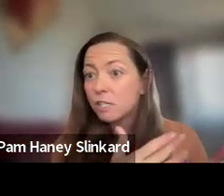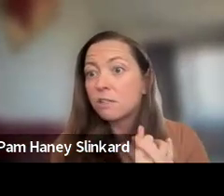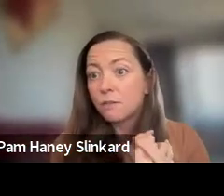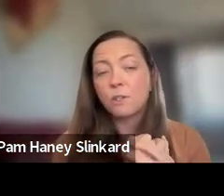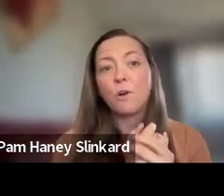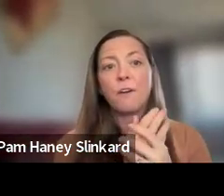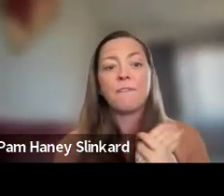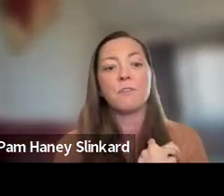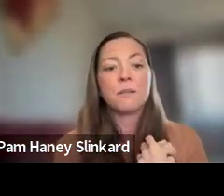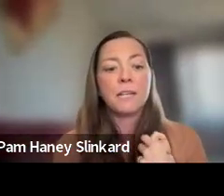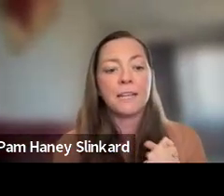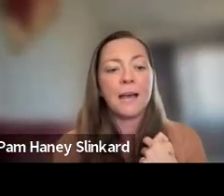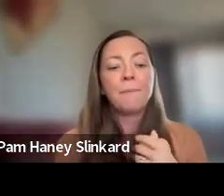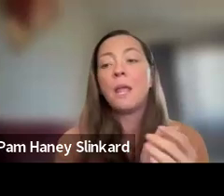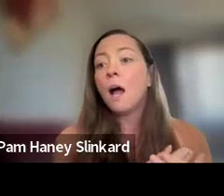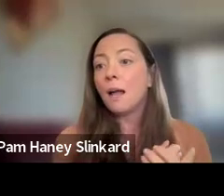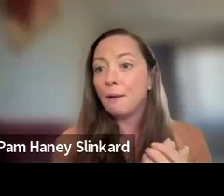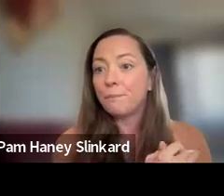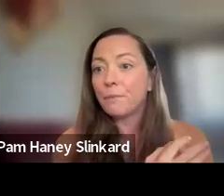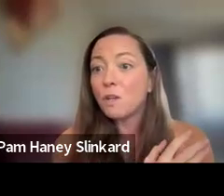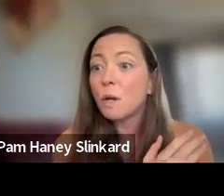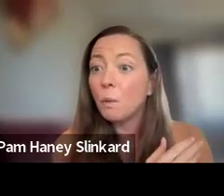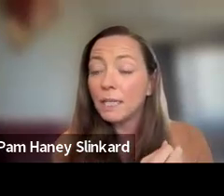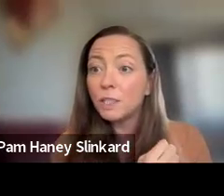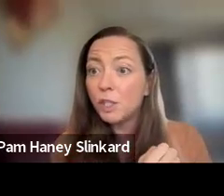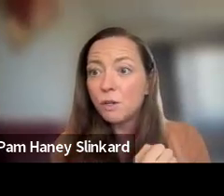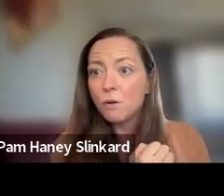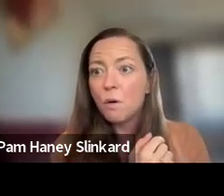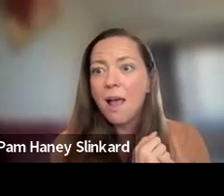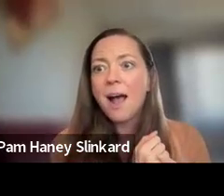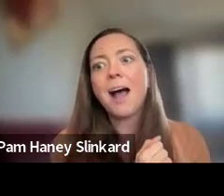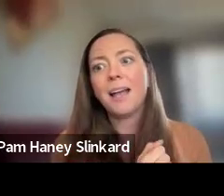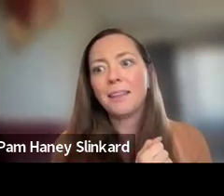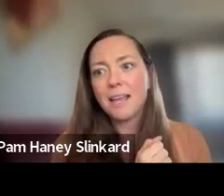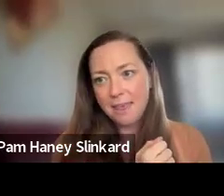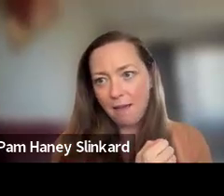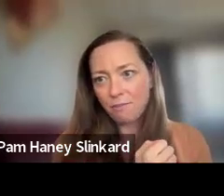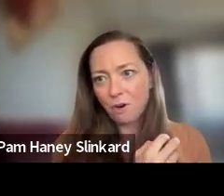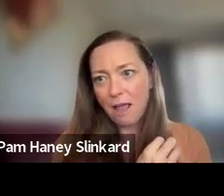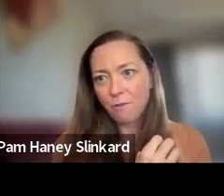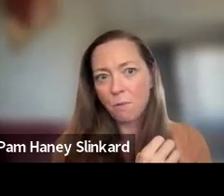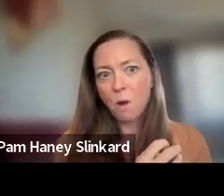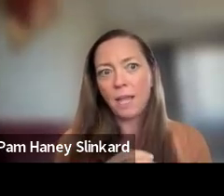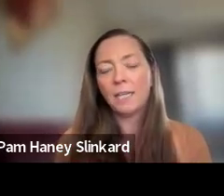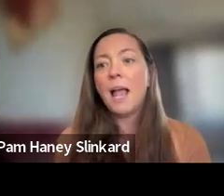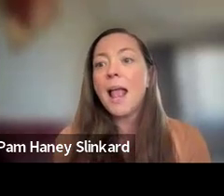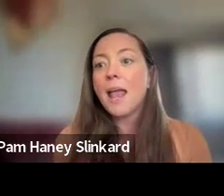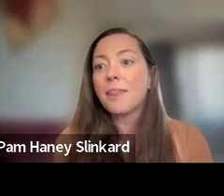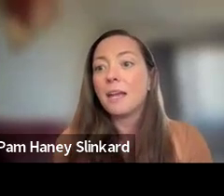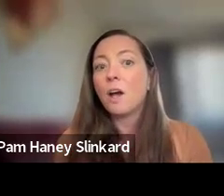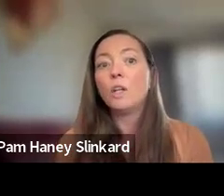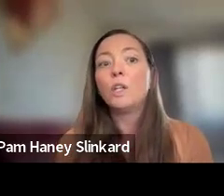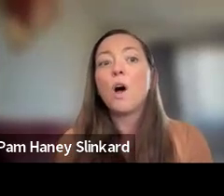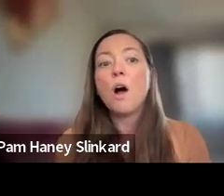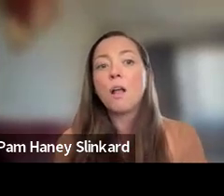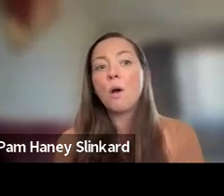like Taylor Day Service or 055 or something like that. So I wanted to highlight that for everyone.